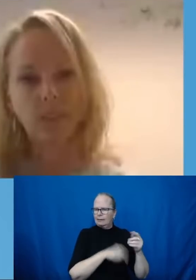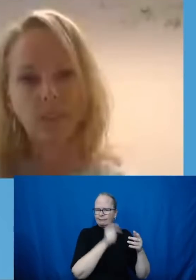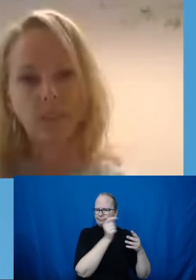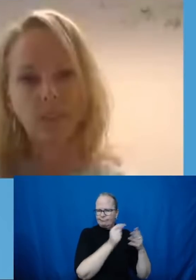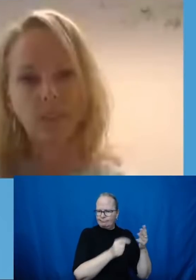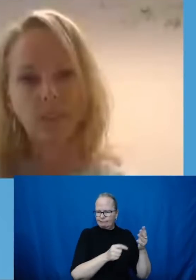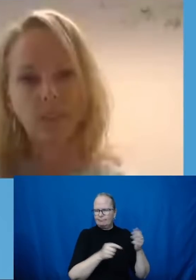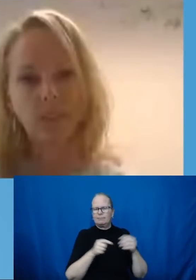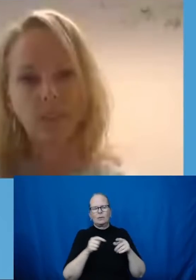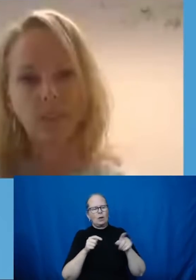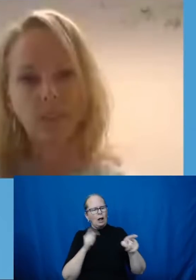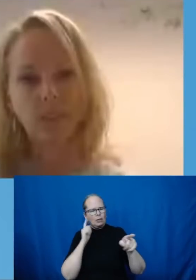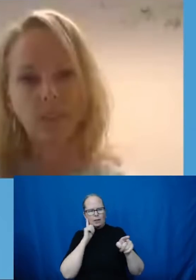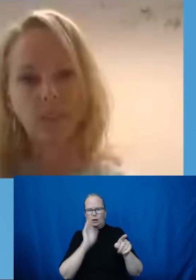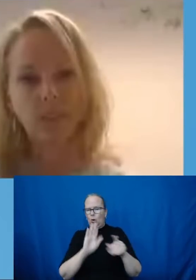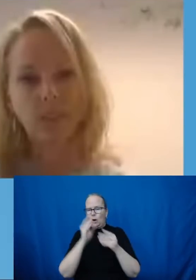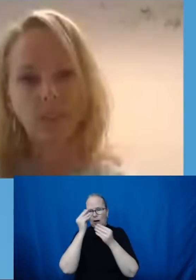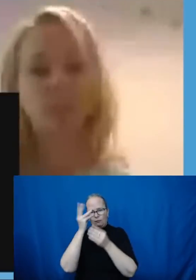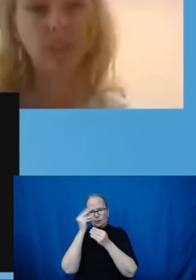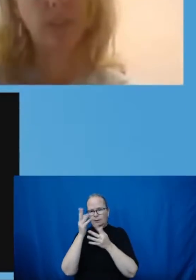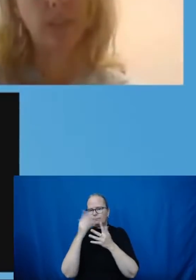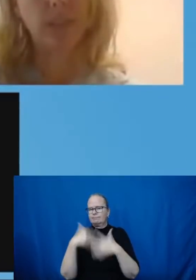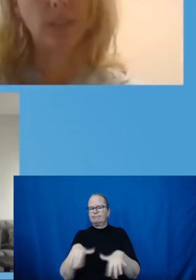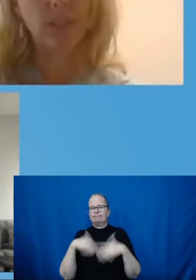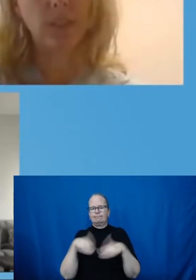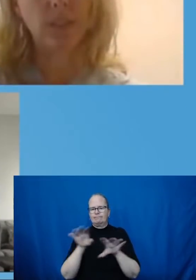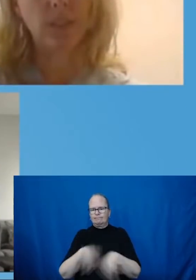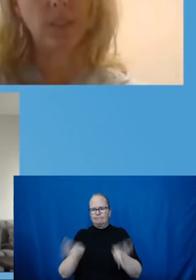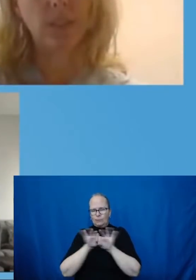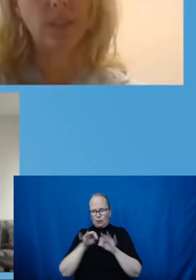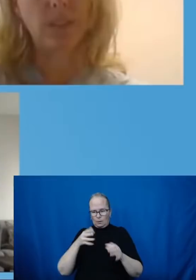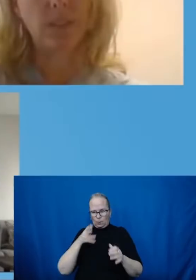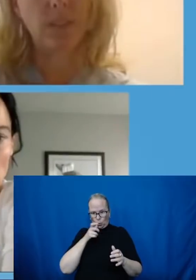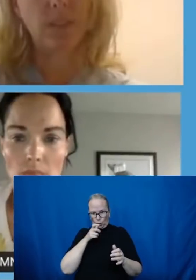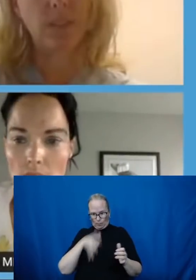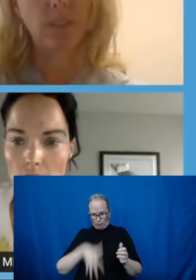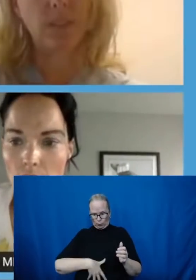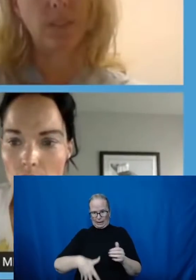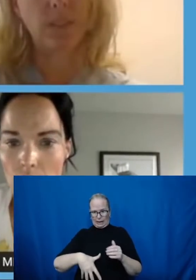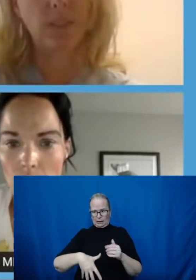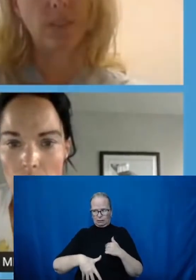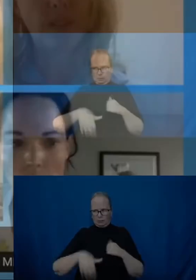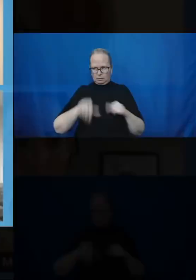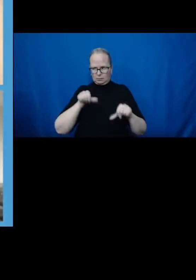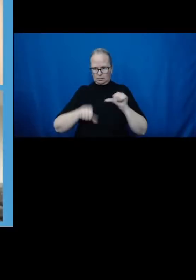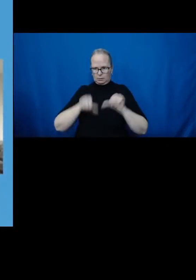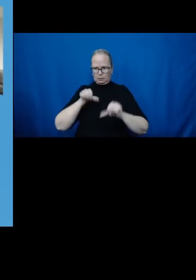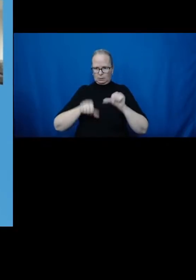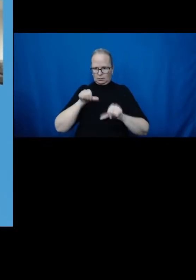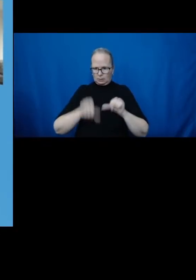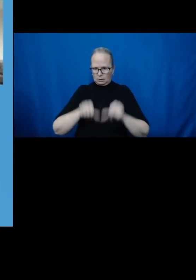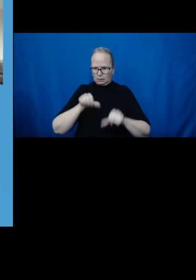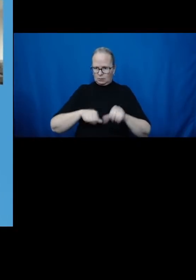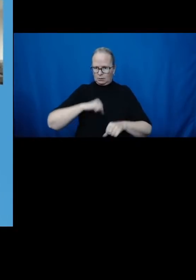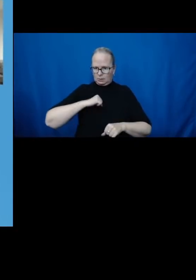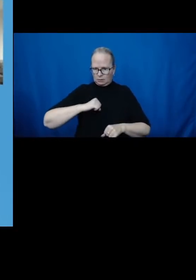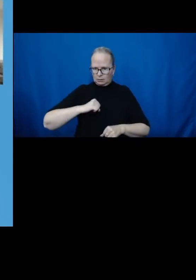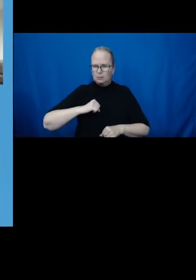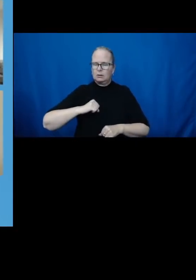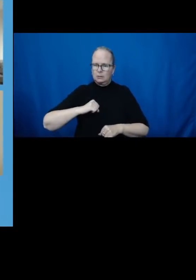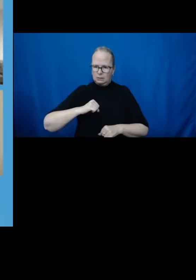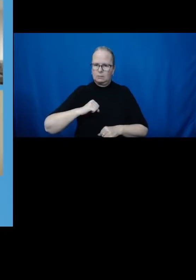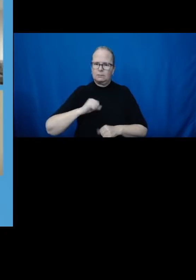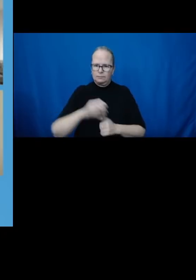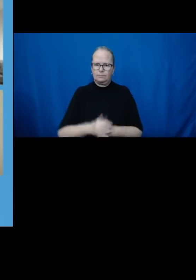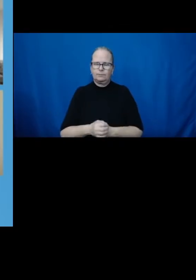be experiencing some resistance. I'm going to bring us all together now that way. And we also have Dr. Bakshi with us